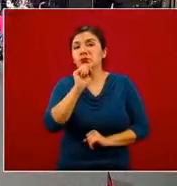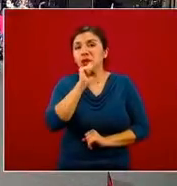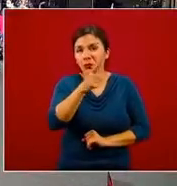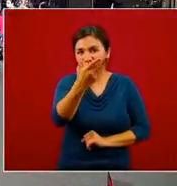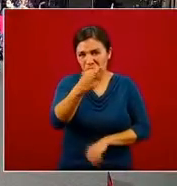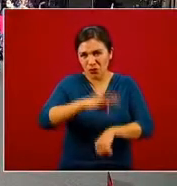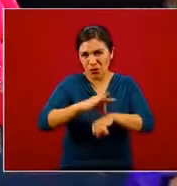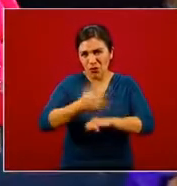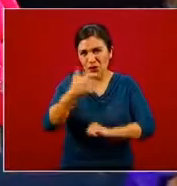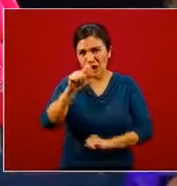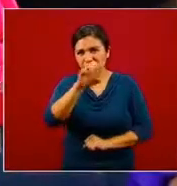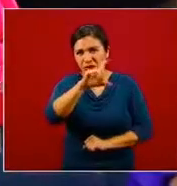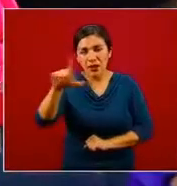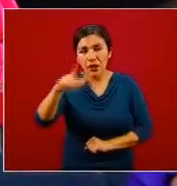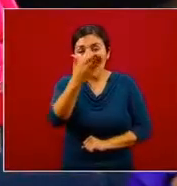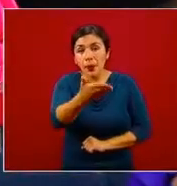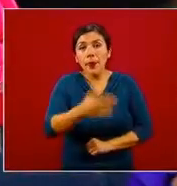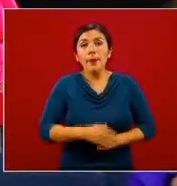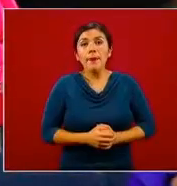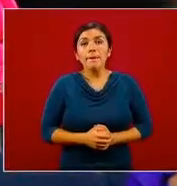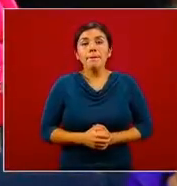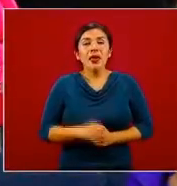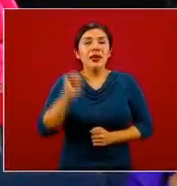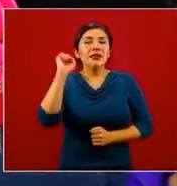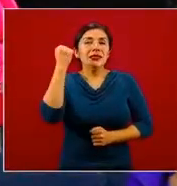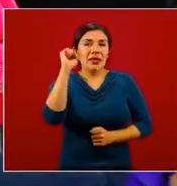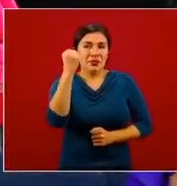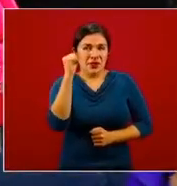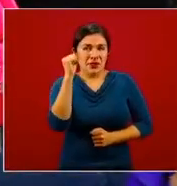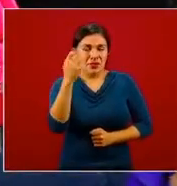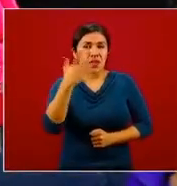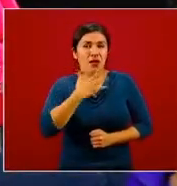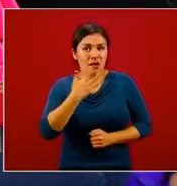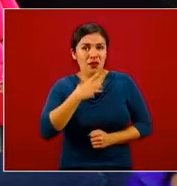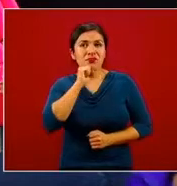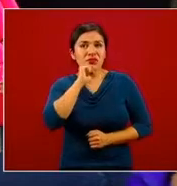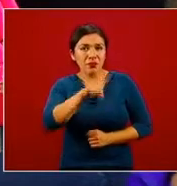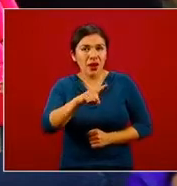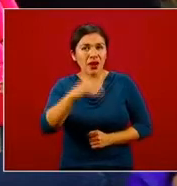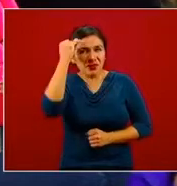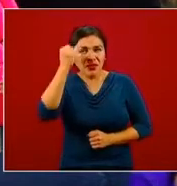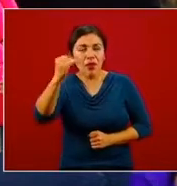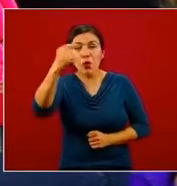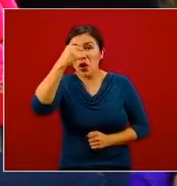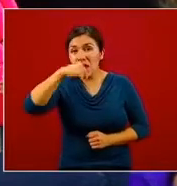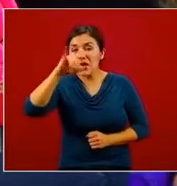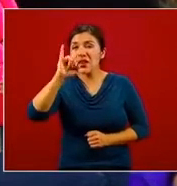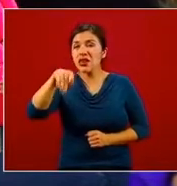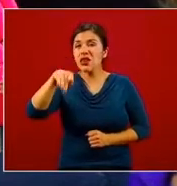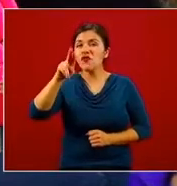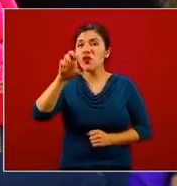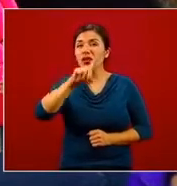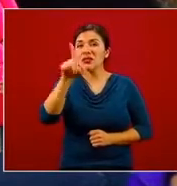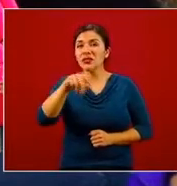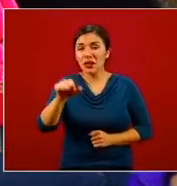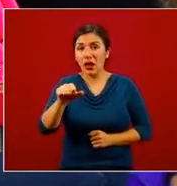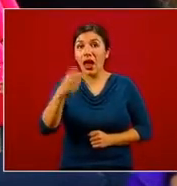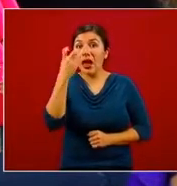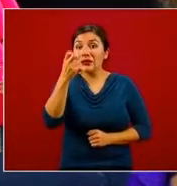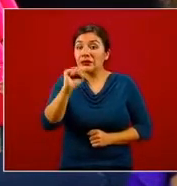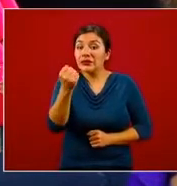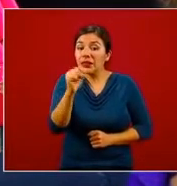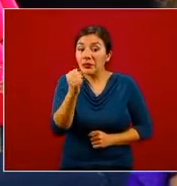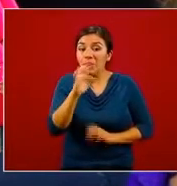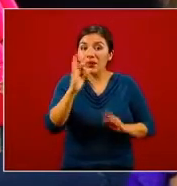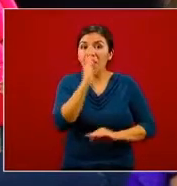people who are at home to be visited at home. And that's something mentioned with the governors. And also for Dr.